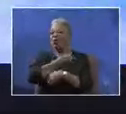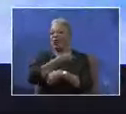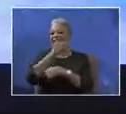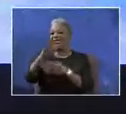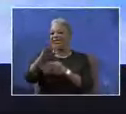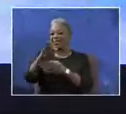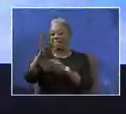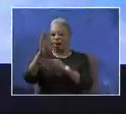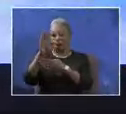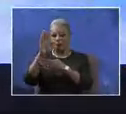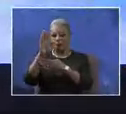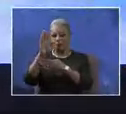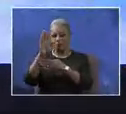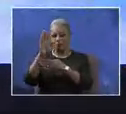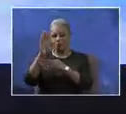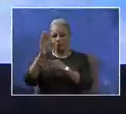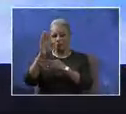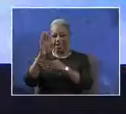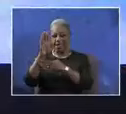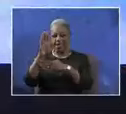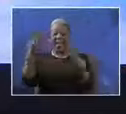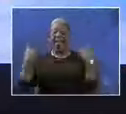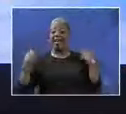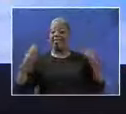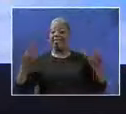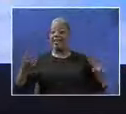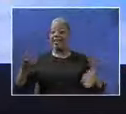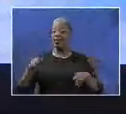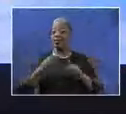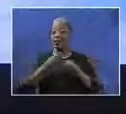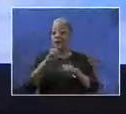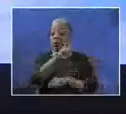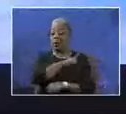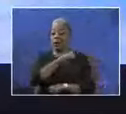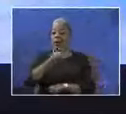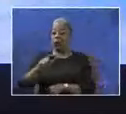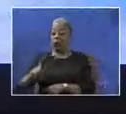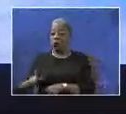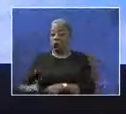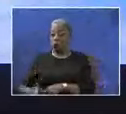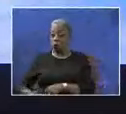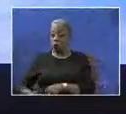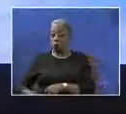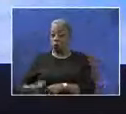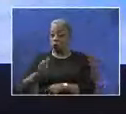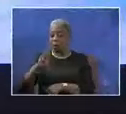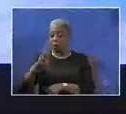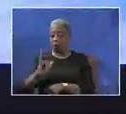back. And the angel of the Lord was by the threshing floor